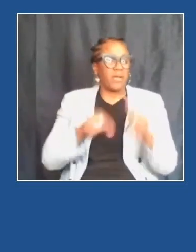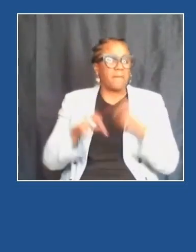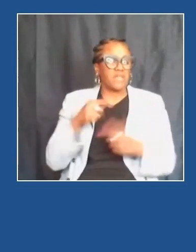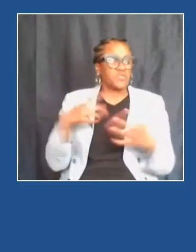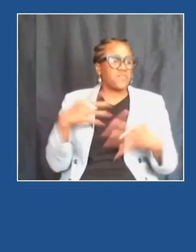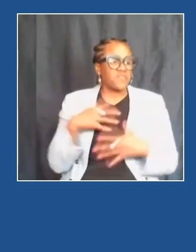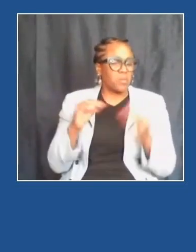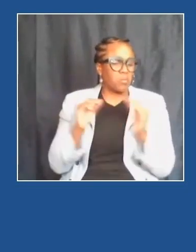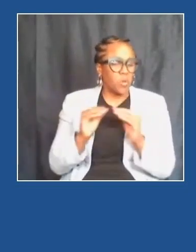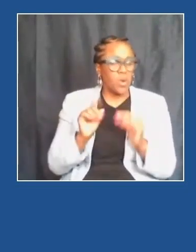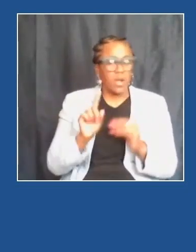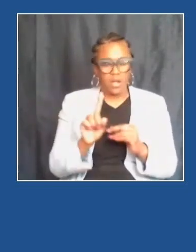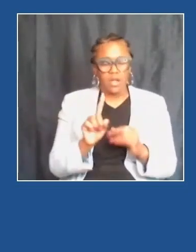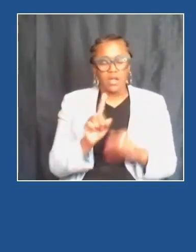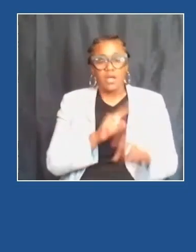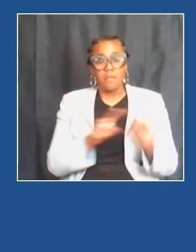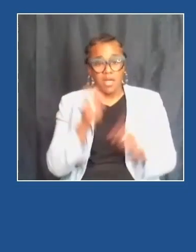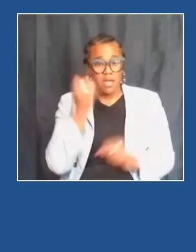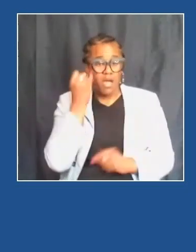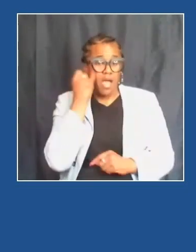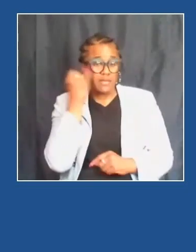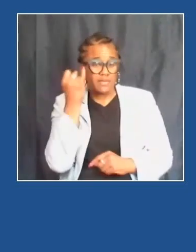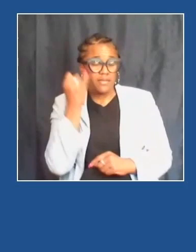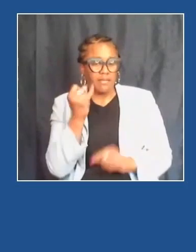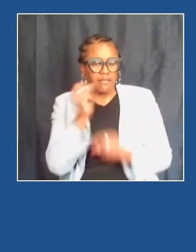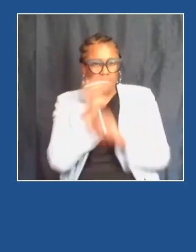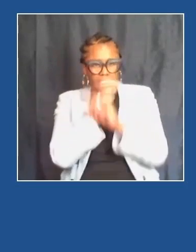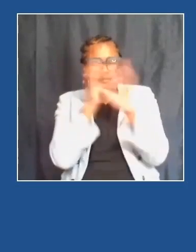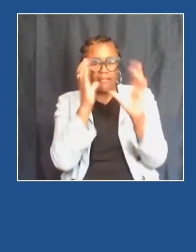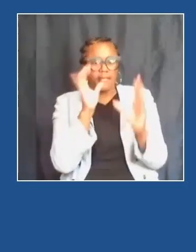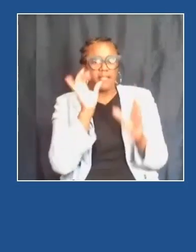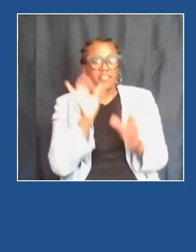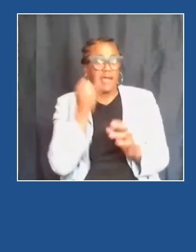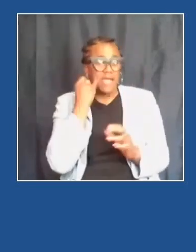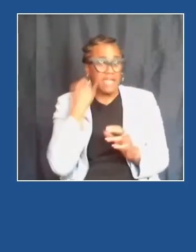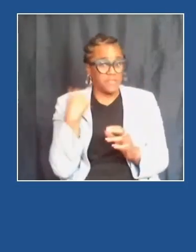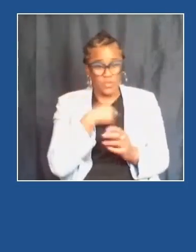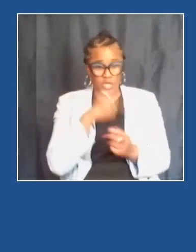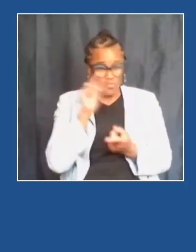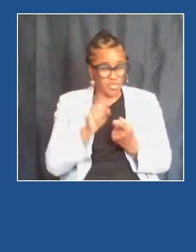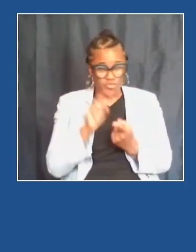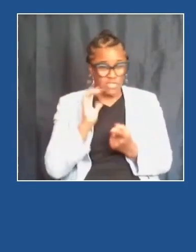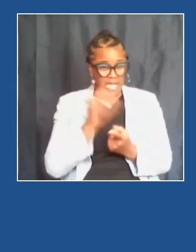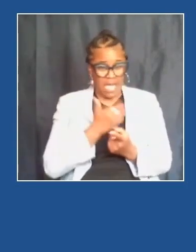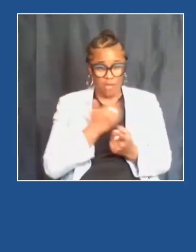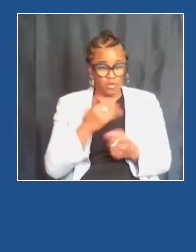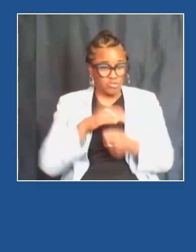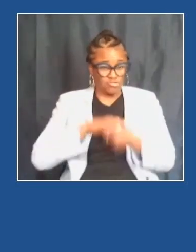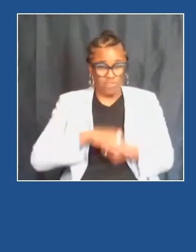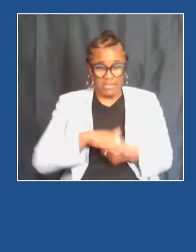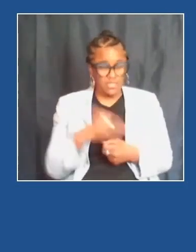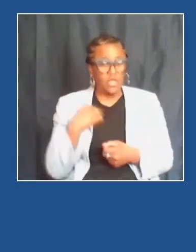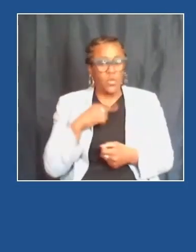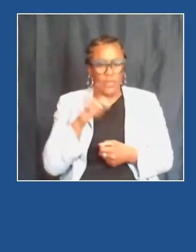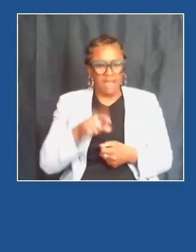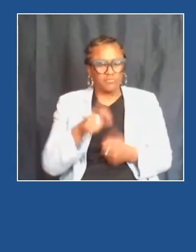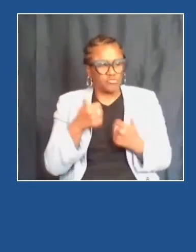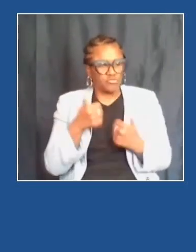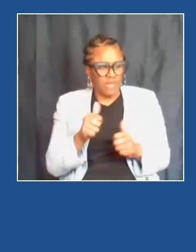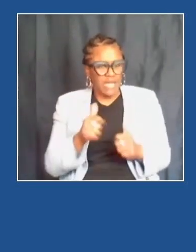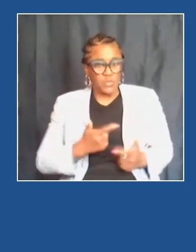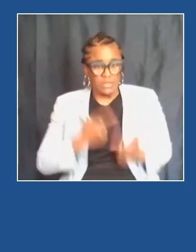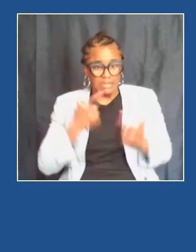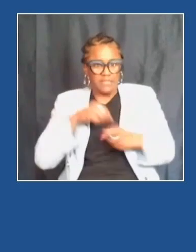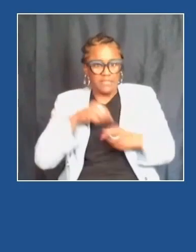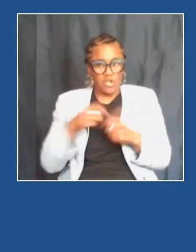more. But the idea is, if we're going to reduce our distress, we've got to try to live in our